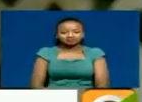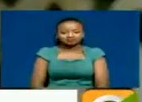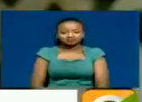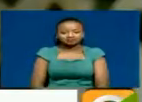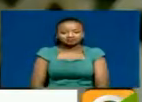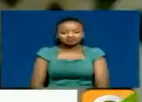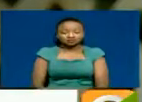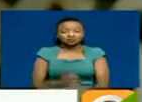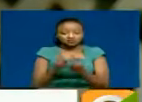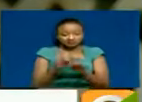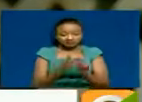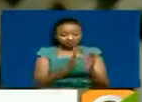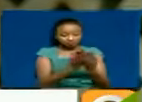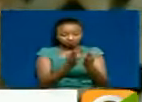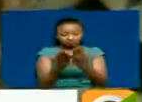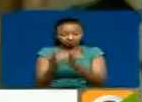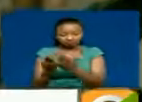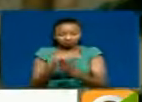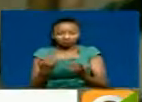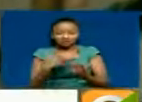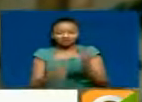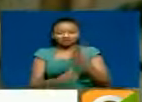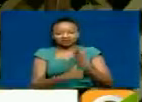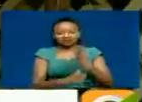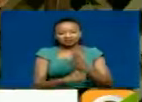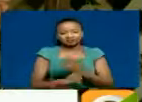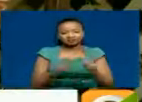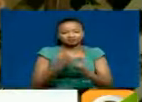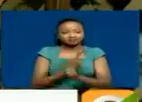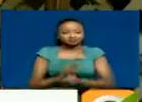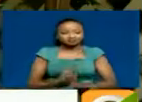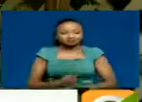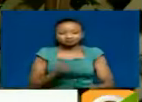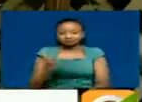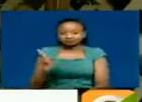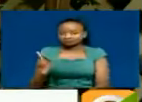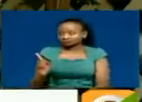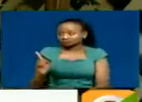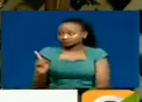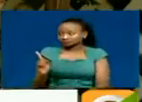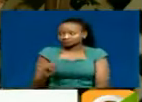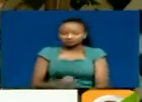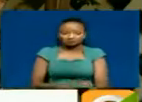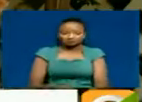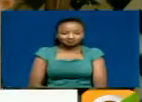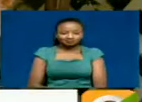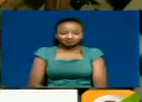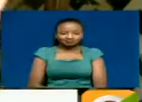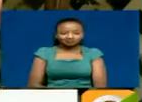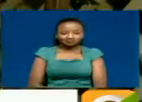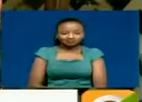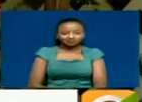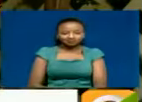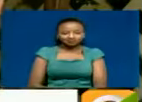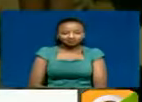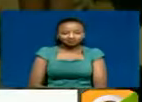Turkana is Akidor, the Swahili one is called Pendo. Yeah, so this is the Maasai. I get them to show what the Maasai regalia looks like.